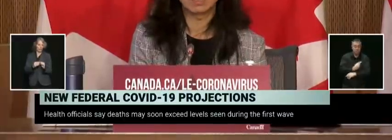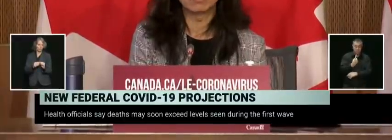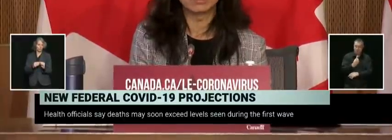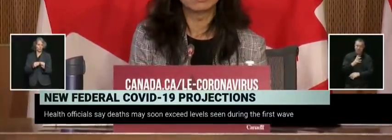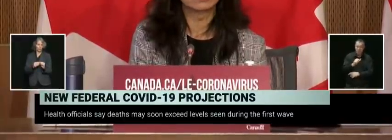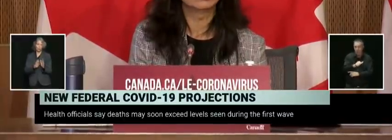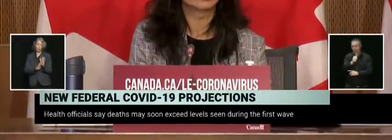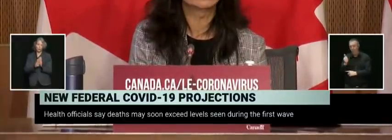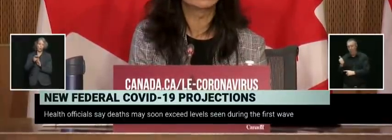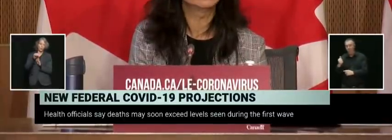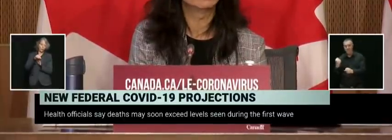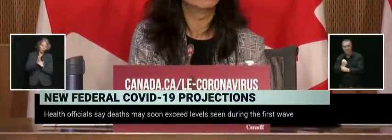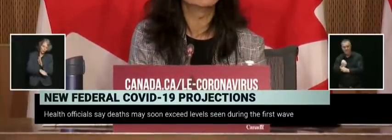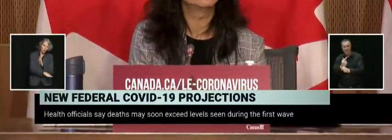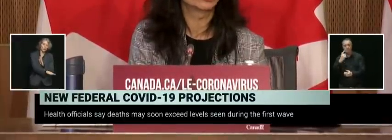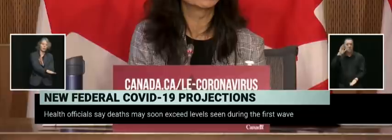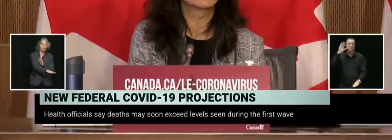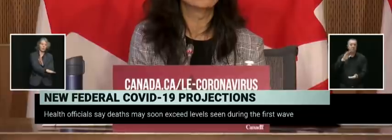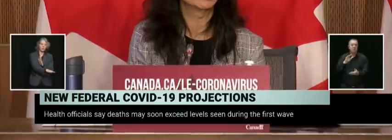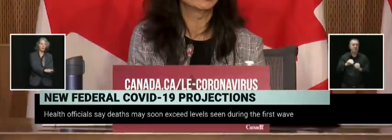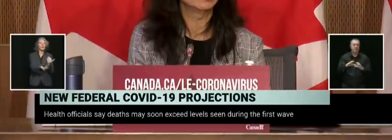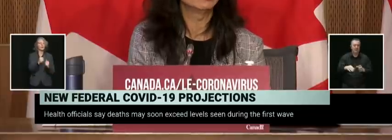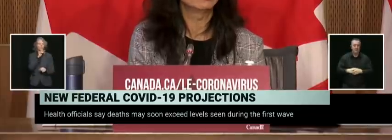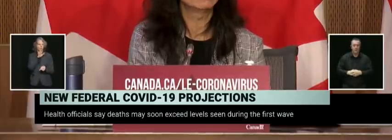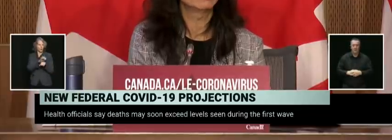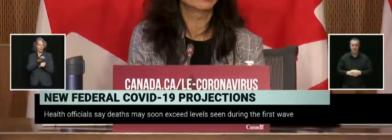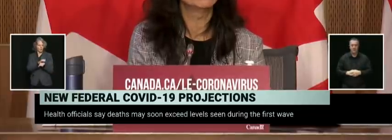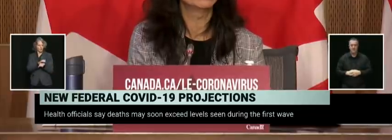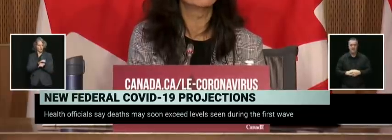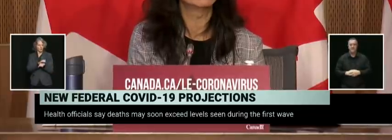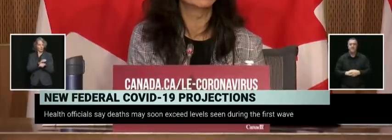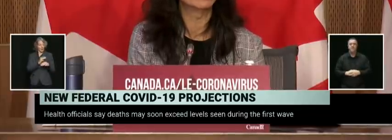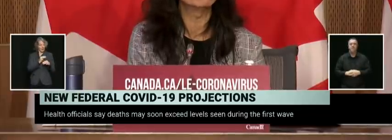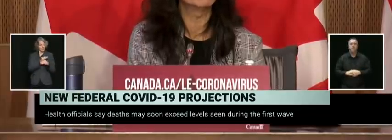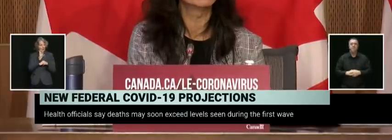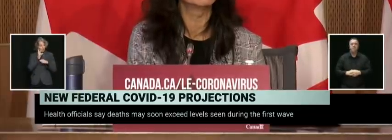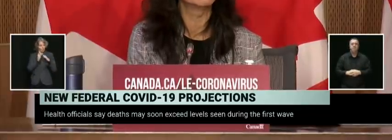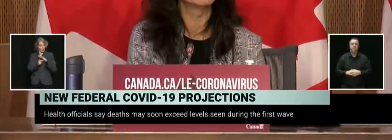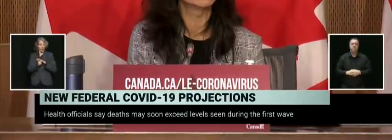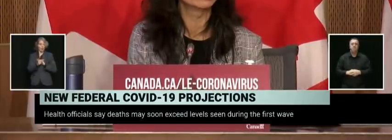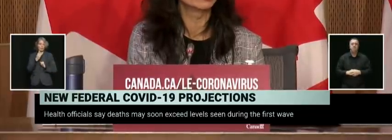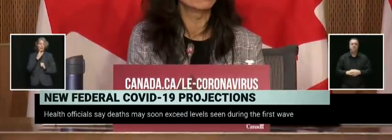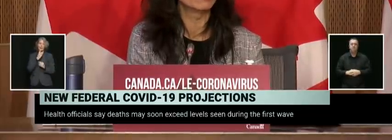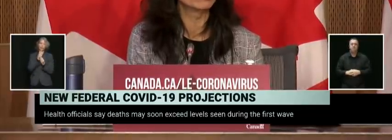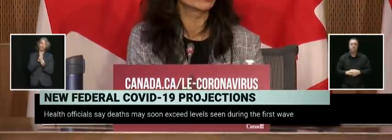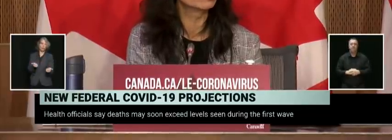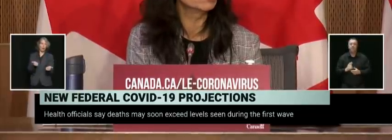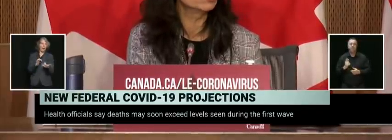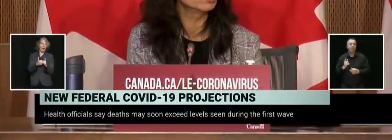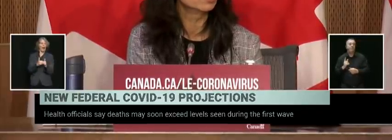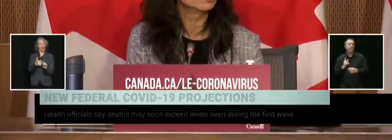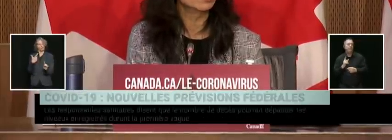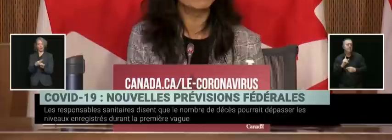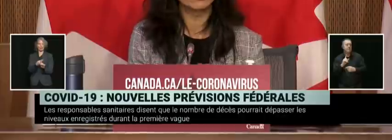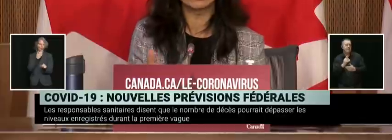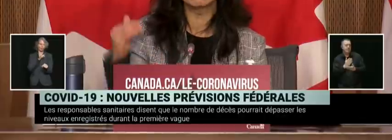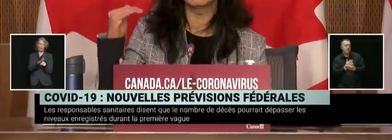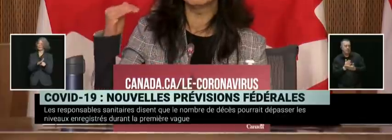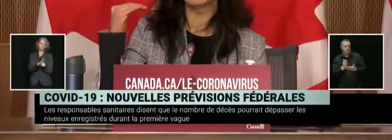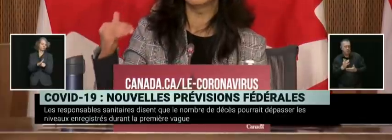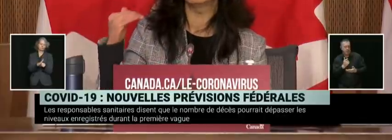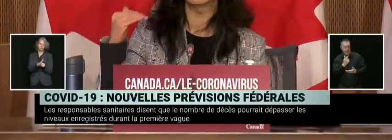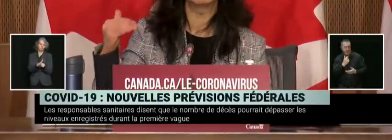I think the press our conference. model suggests that you can't just have vaccines. Right? We don't know enough. We don't know enough about transmission. If